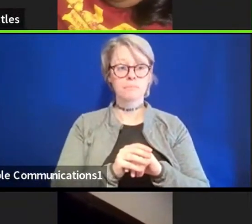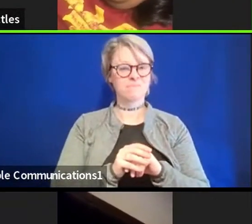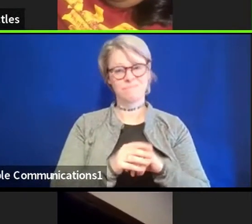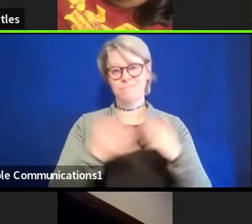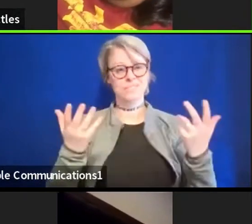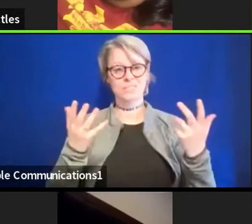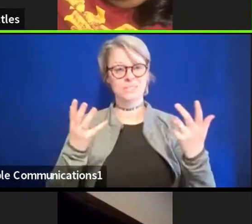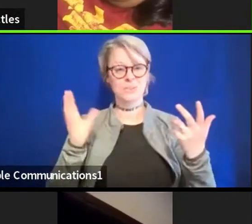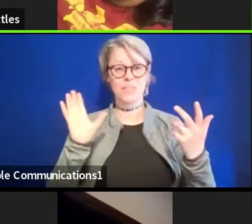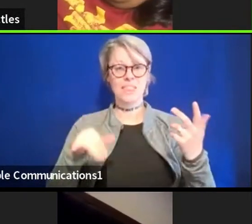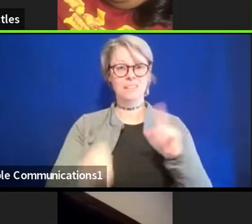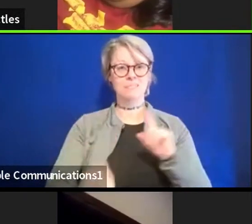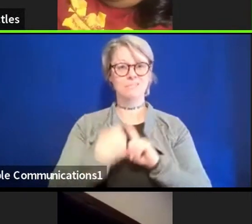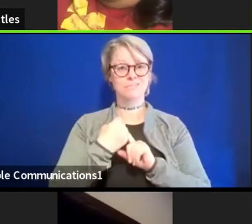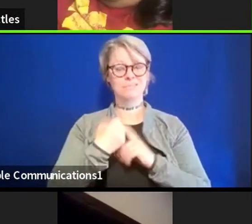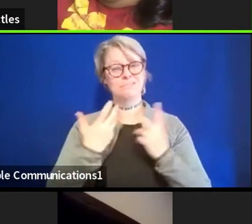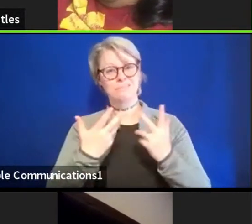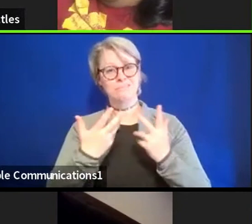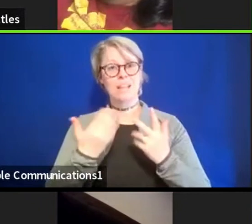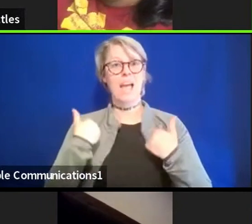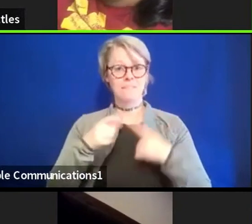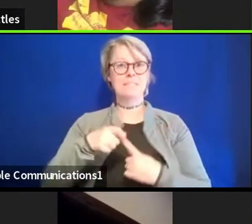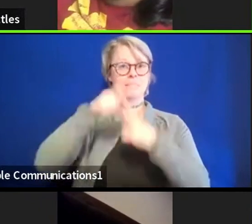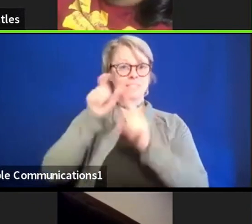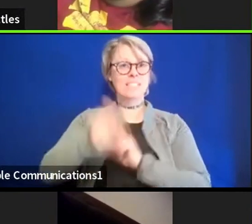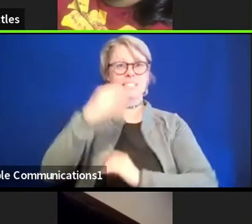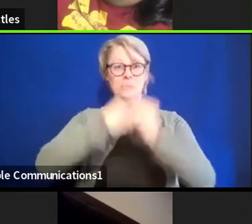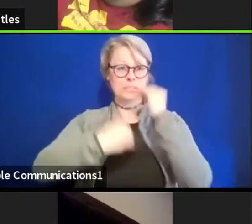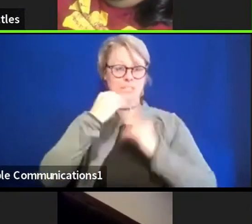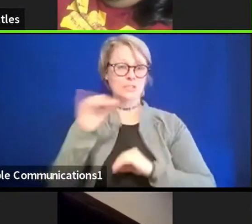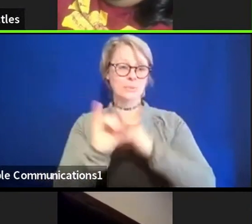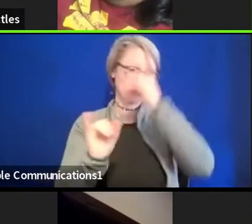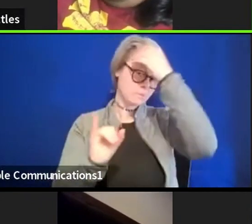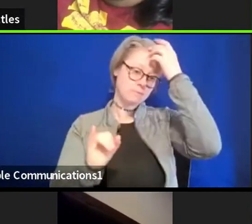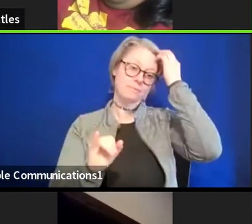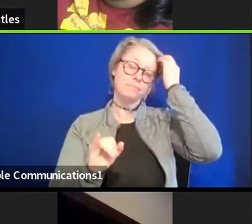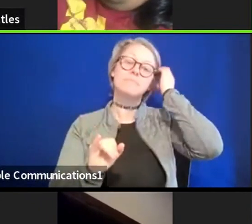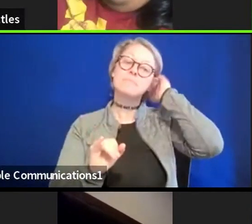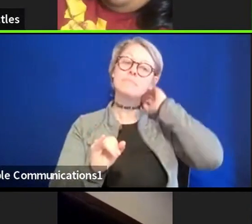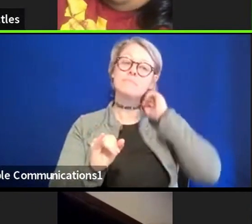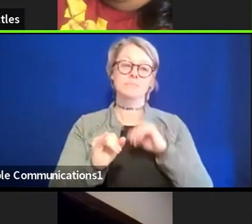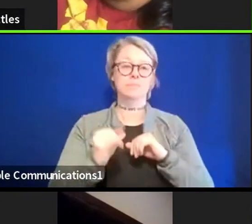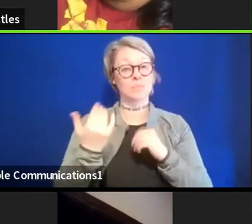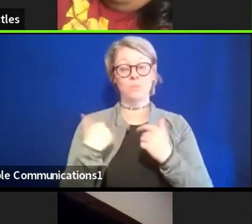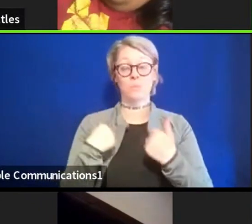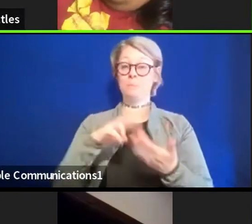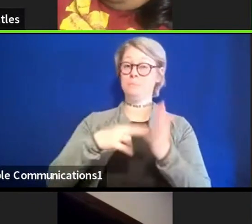really eat the food. Like that's why I don't really eat whenever I'm